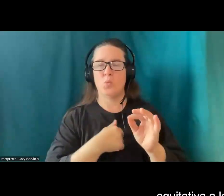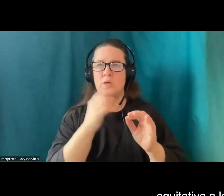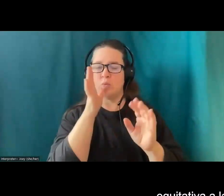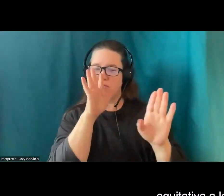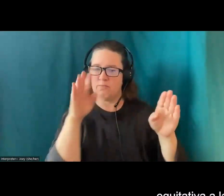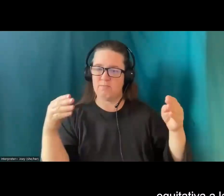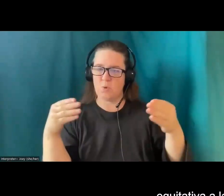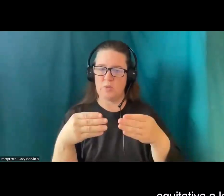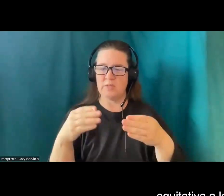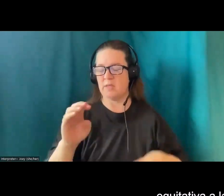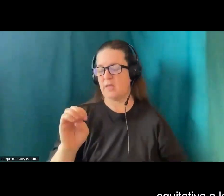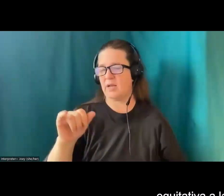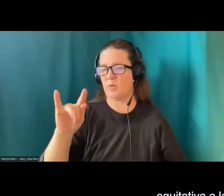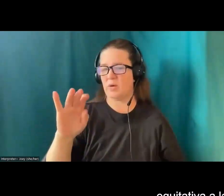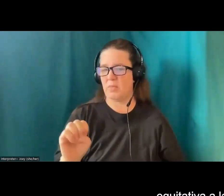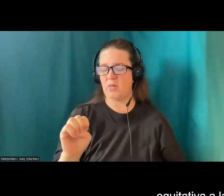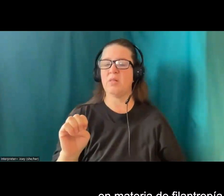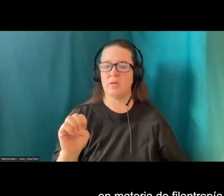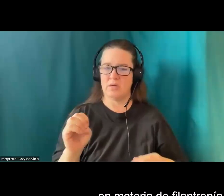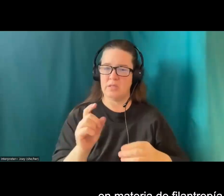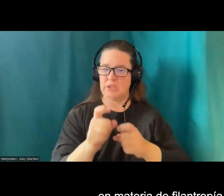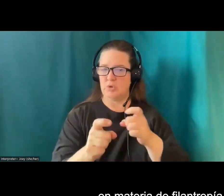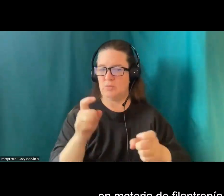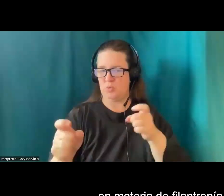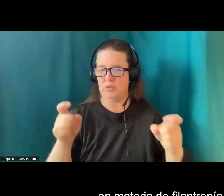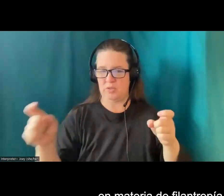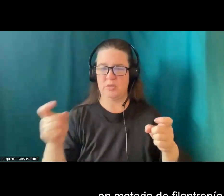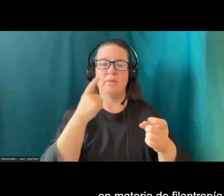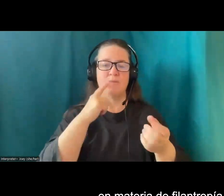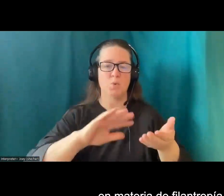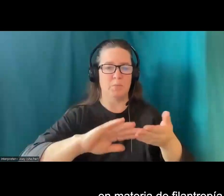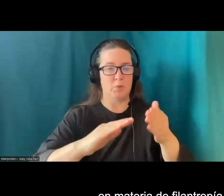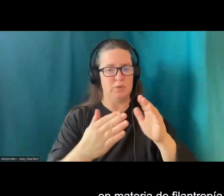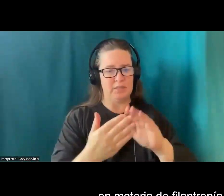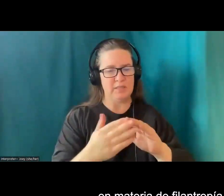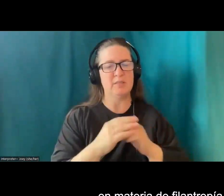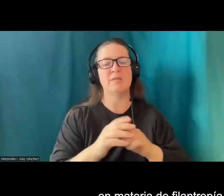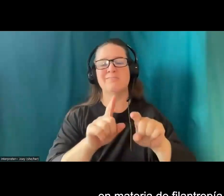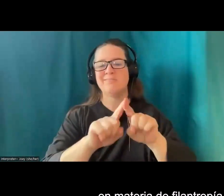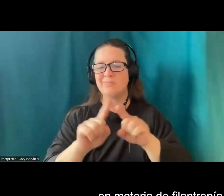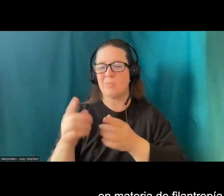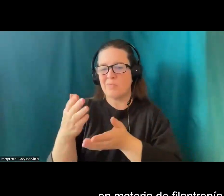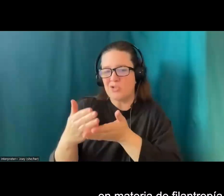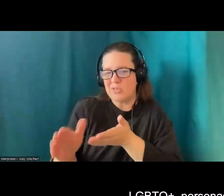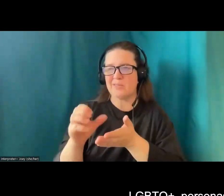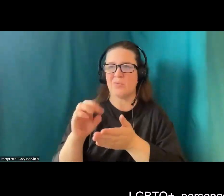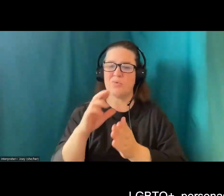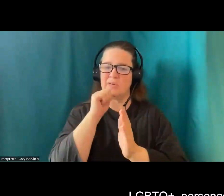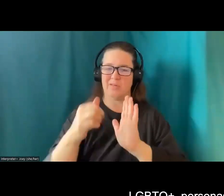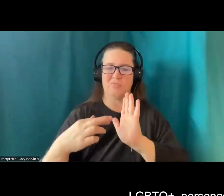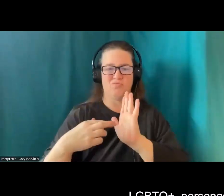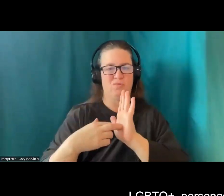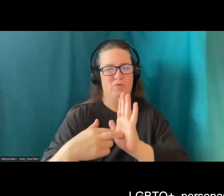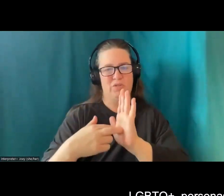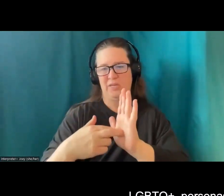communities that have been historically underrepresented in philanthropy, including Black, Indigenous, and other peoples of color,